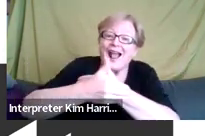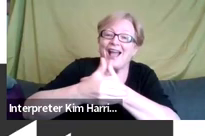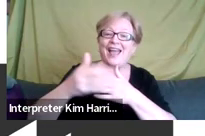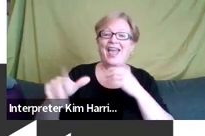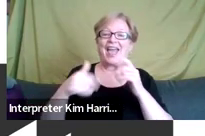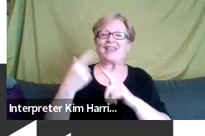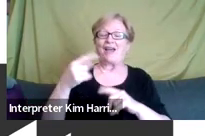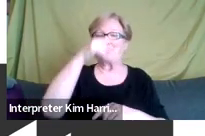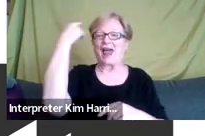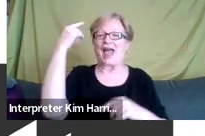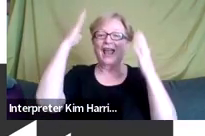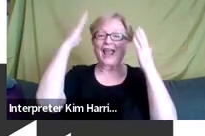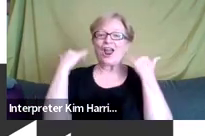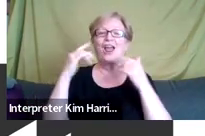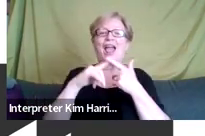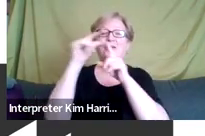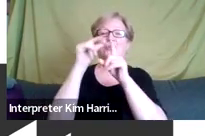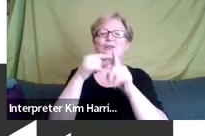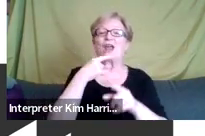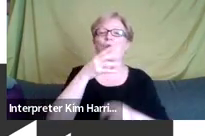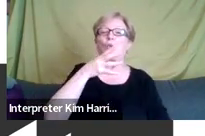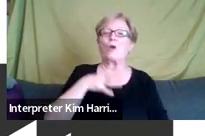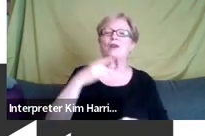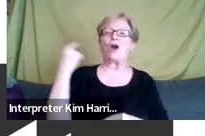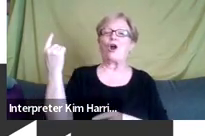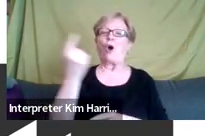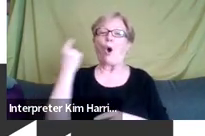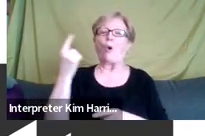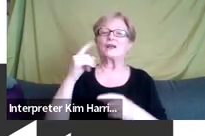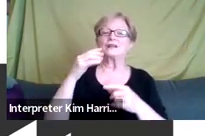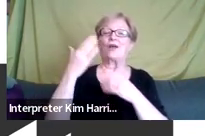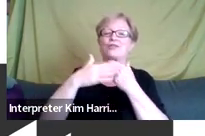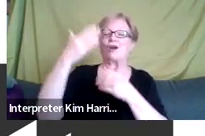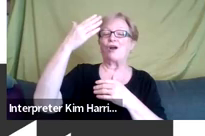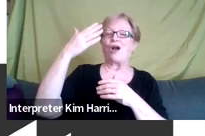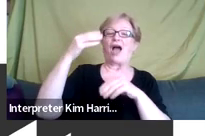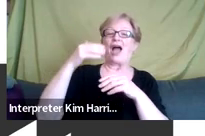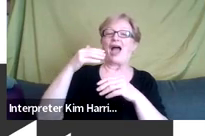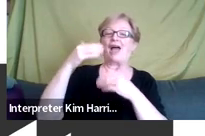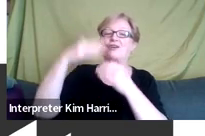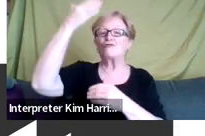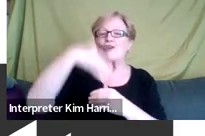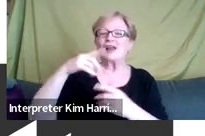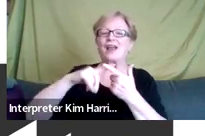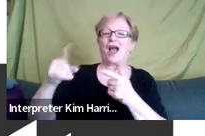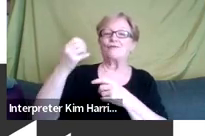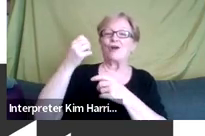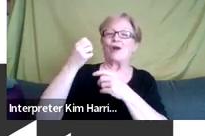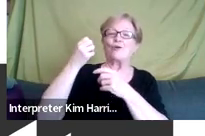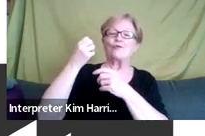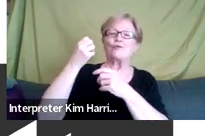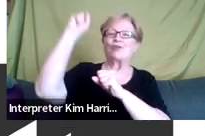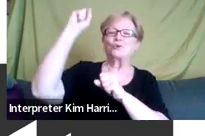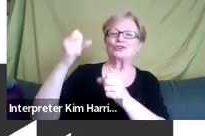and the words say women are always on the front, are always at the front of revolutions by Tatiana Campbell.